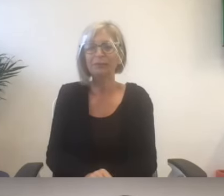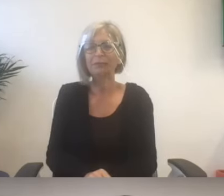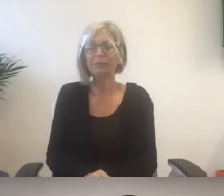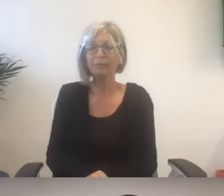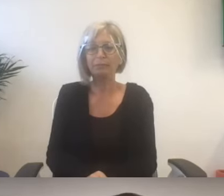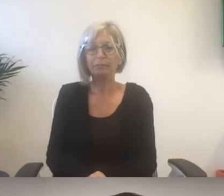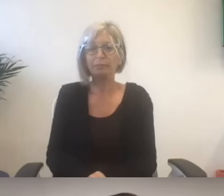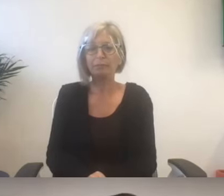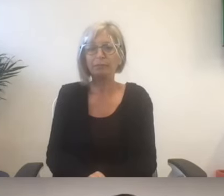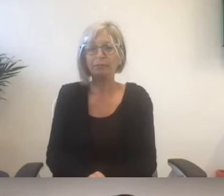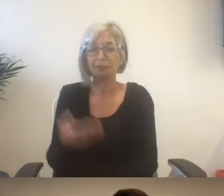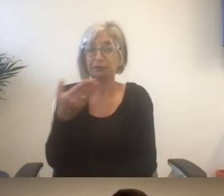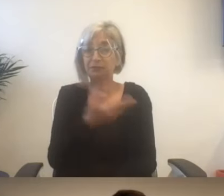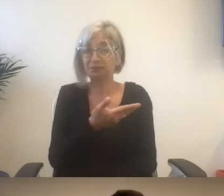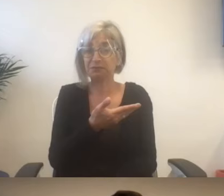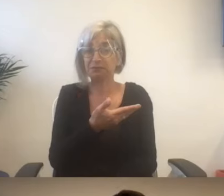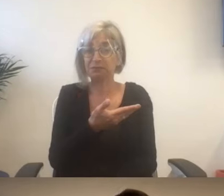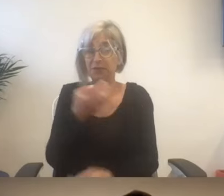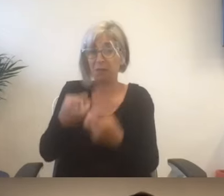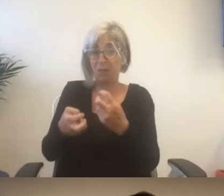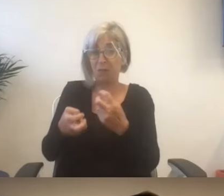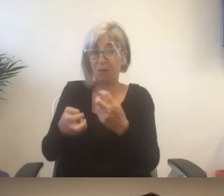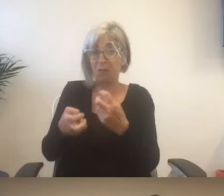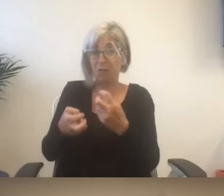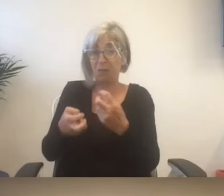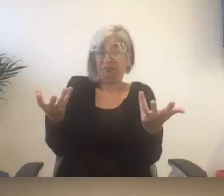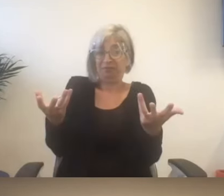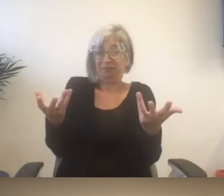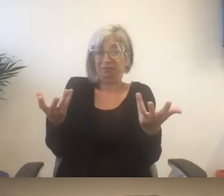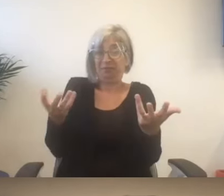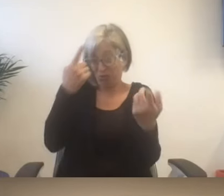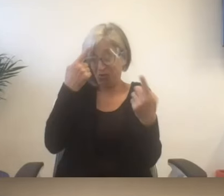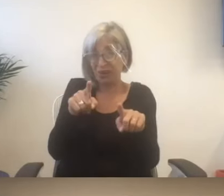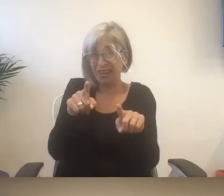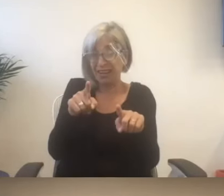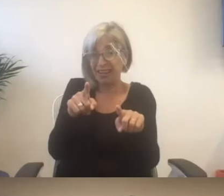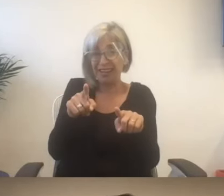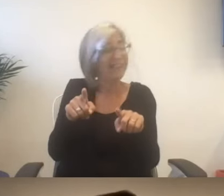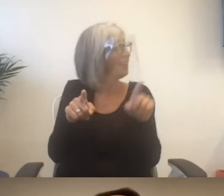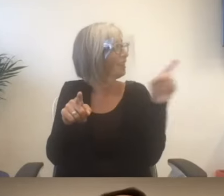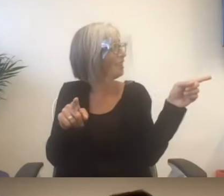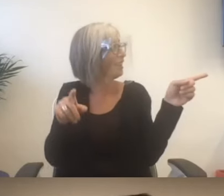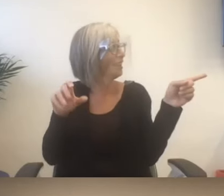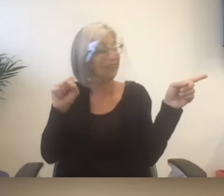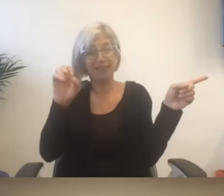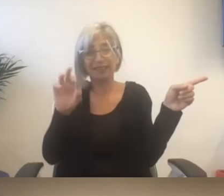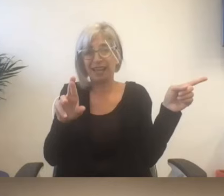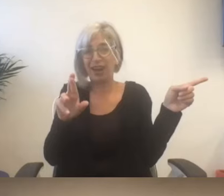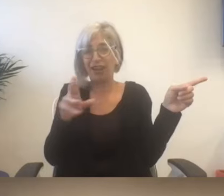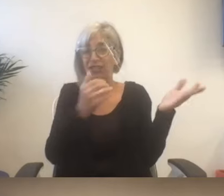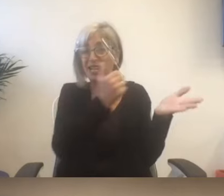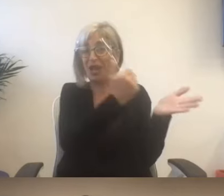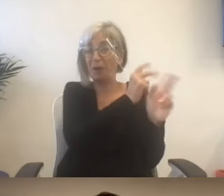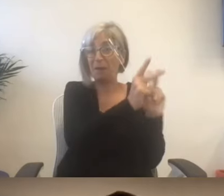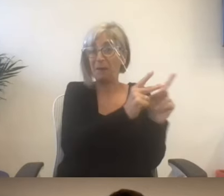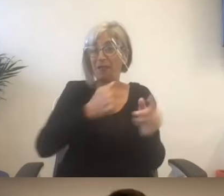them. So there is a problem. I think you guys could probably agree with me. Scar's over here trying to help the people. I'm kind of trying to help the